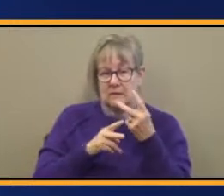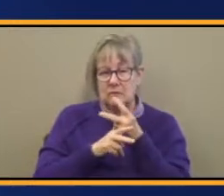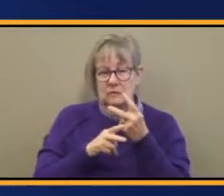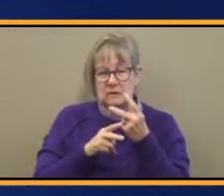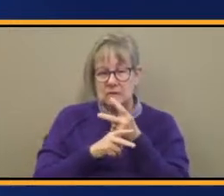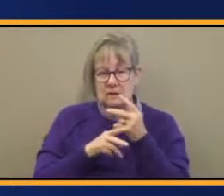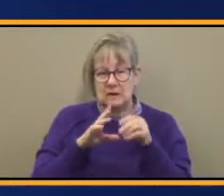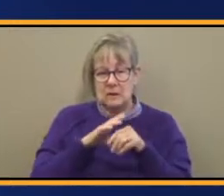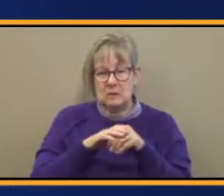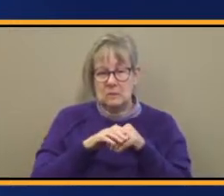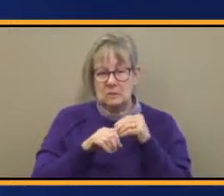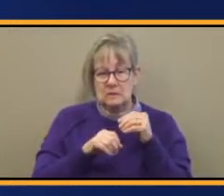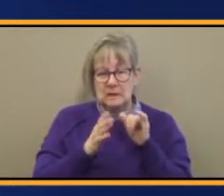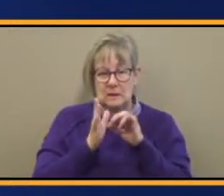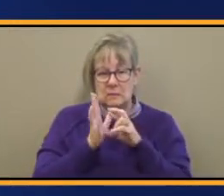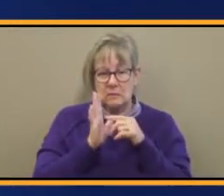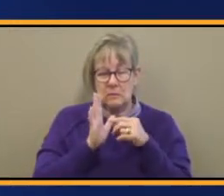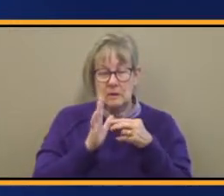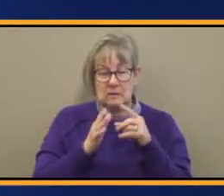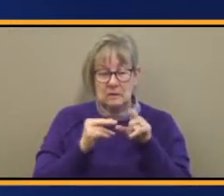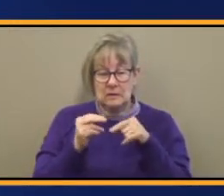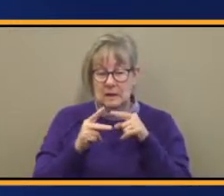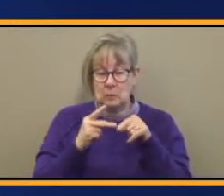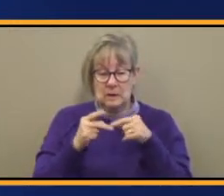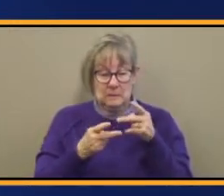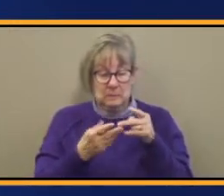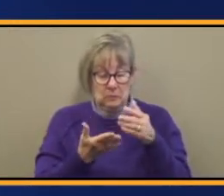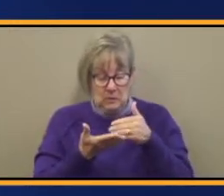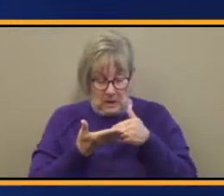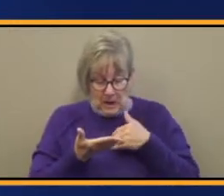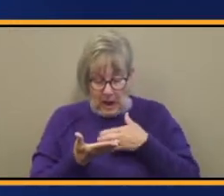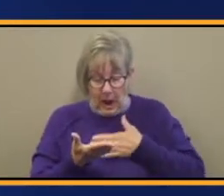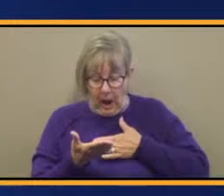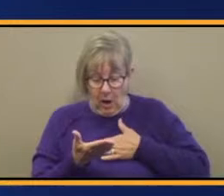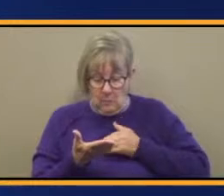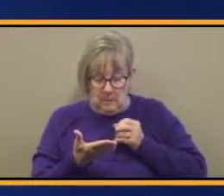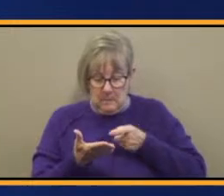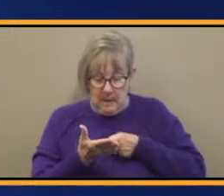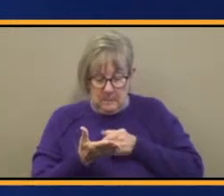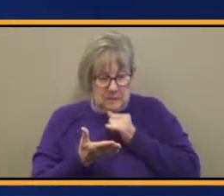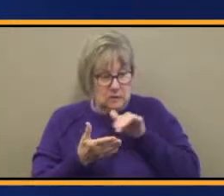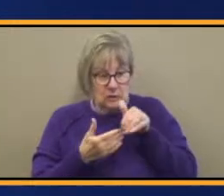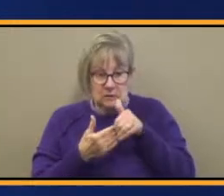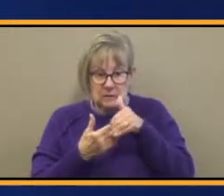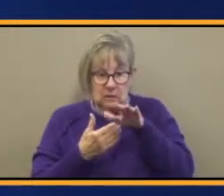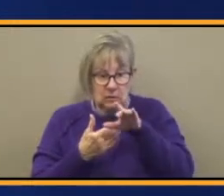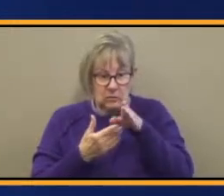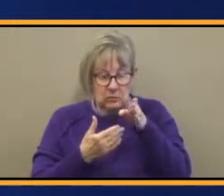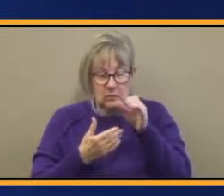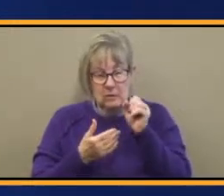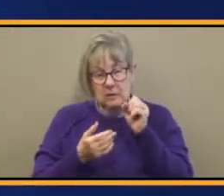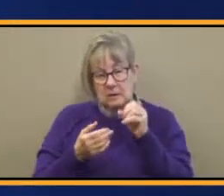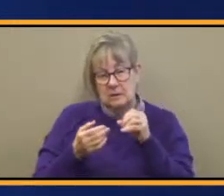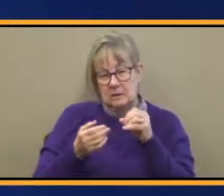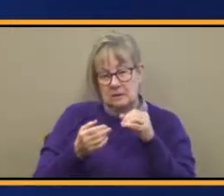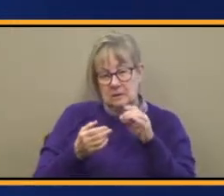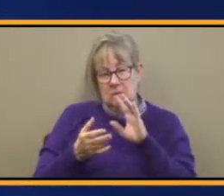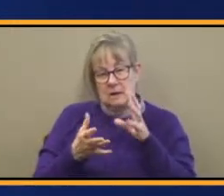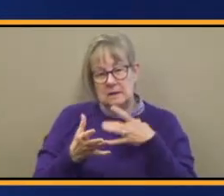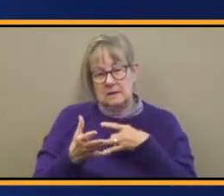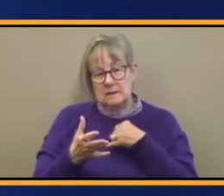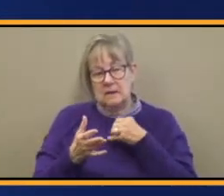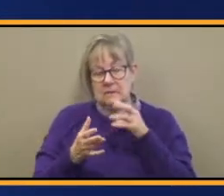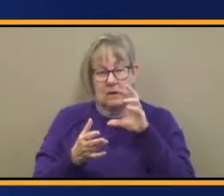representation, and they're not gonna panic when they see that, like, oh, did my bill not come through, right? I obviously took a screenshot and I have the confirmation number and all